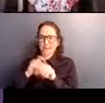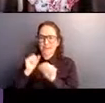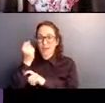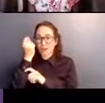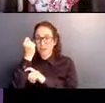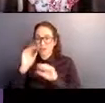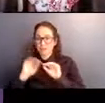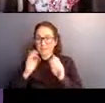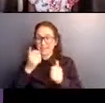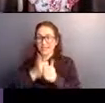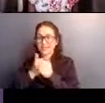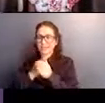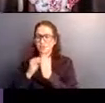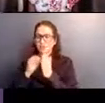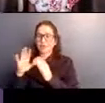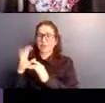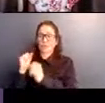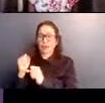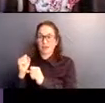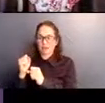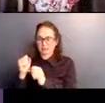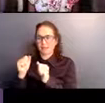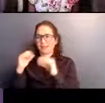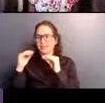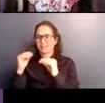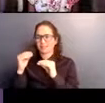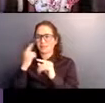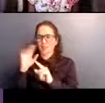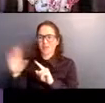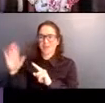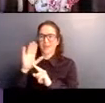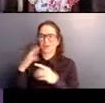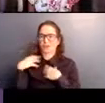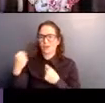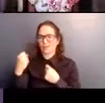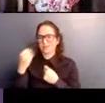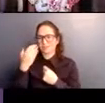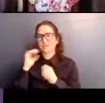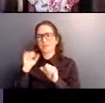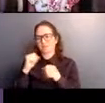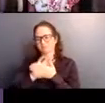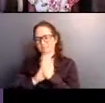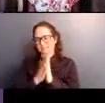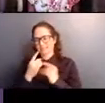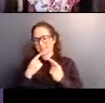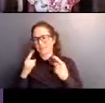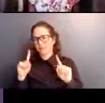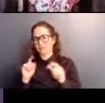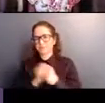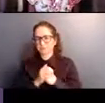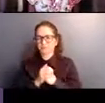each student's strength so that we can teach to their strength so that they can be successful. And if we